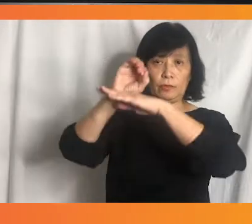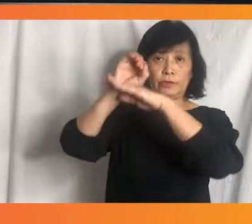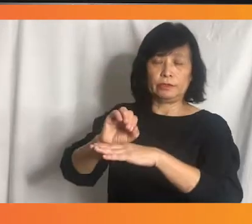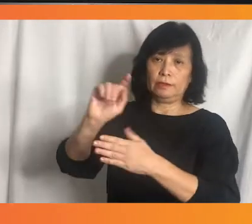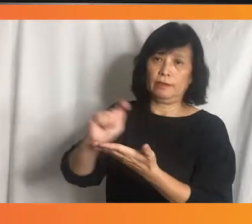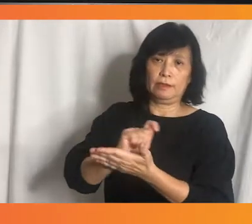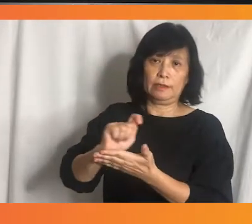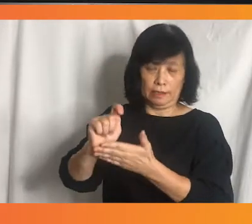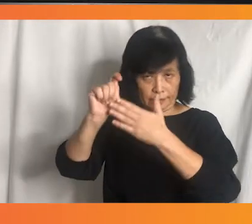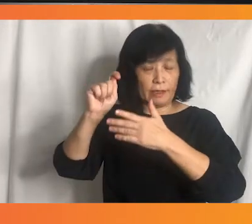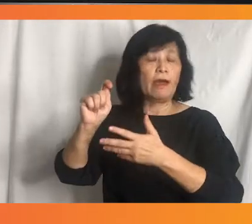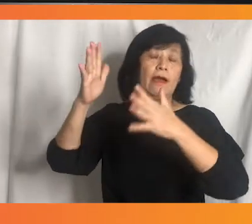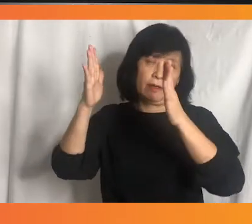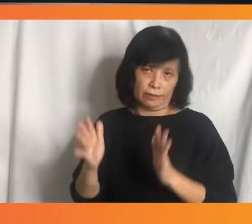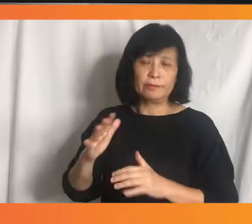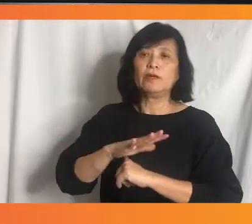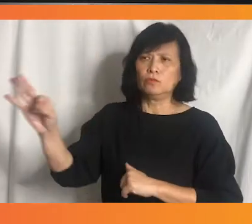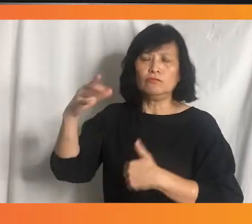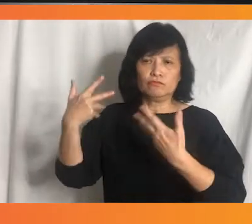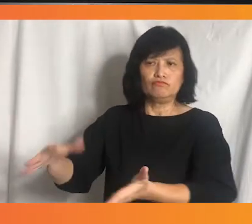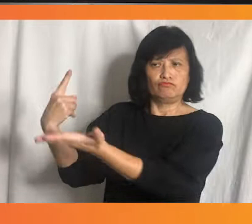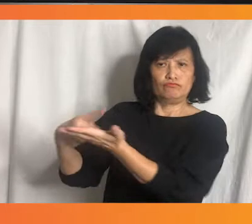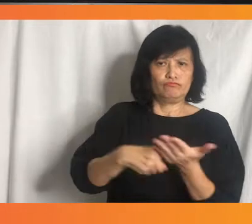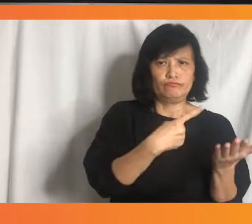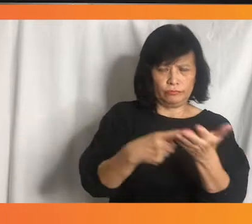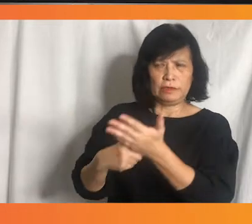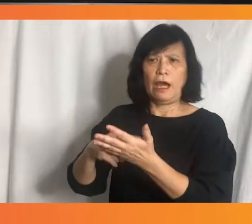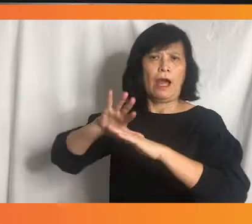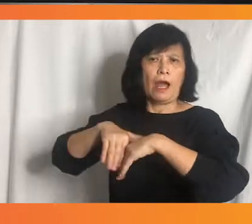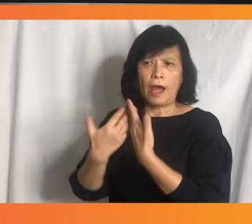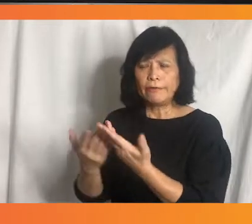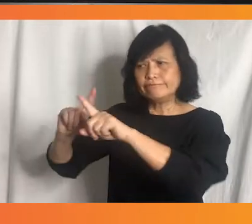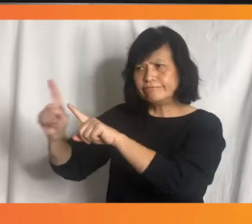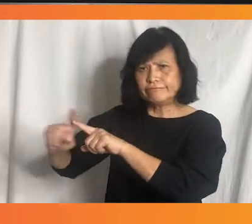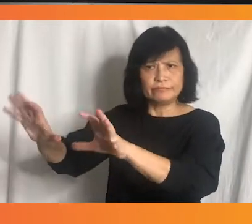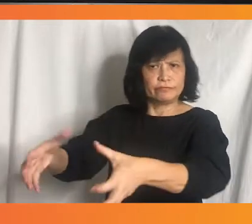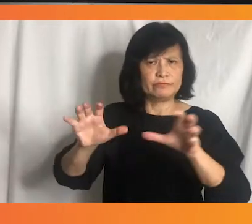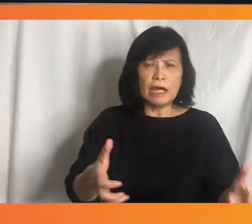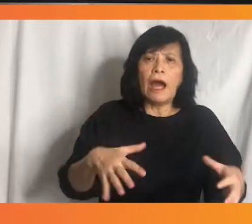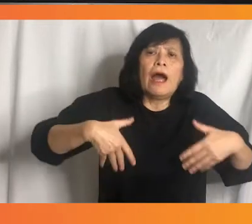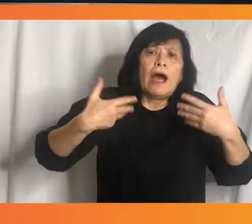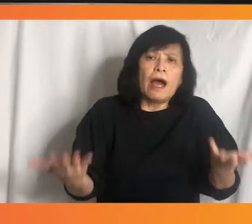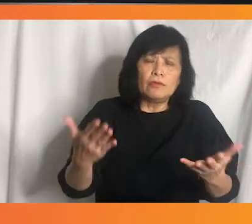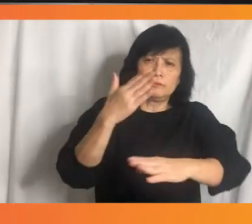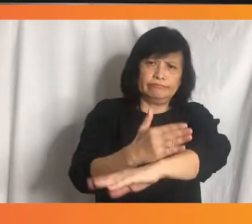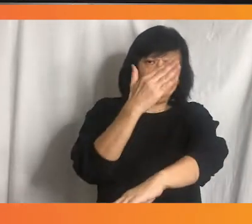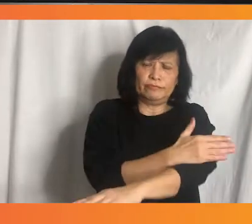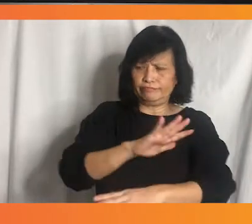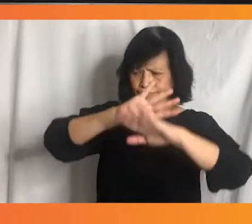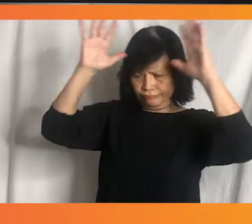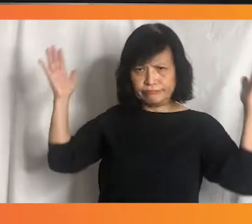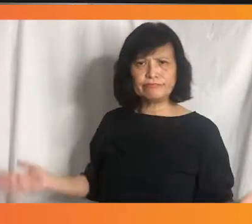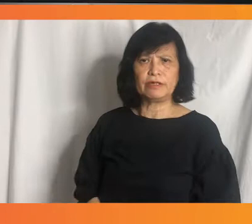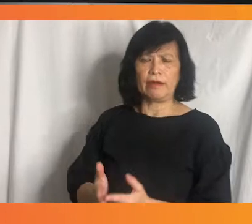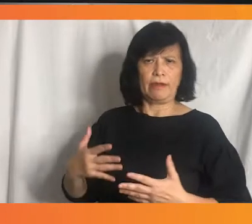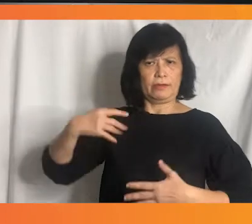we are able to collaborate with our clients to work on a variety of lifestyle components towards improving overall health and quality of